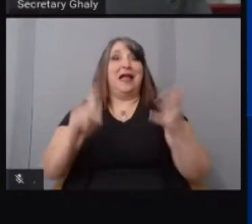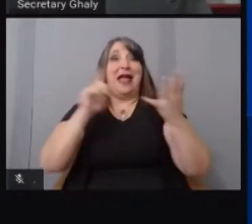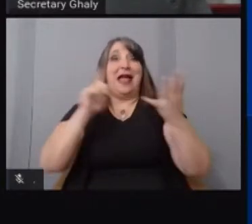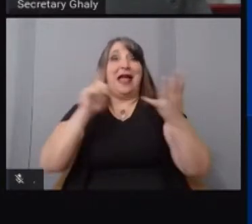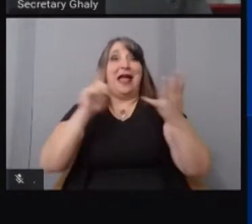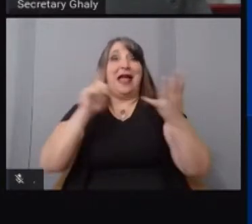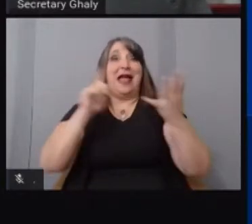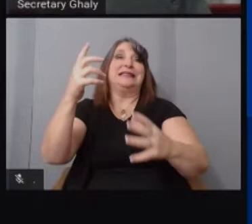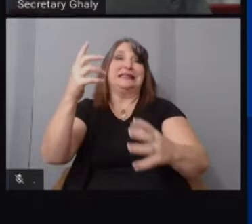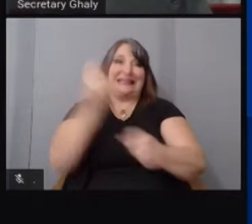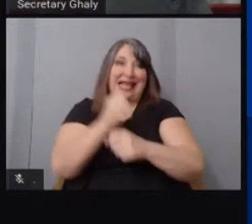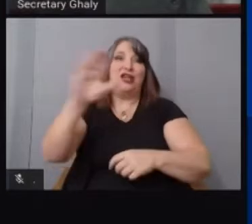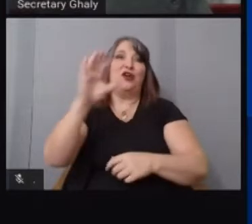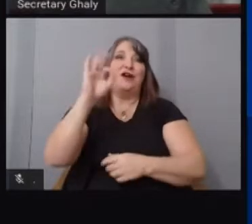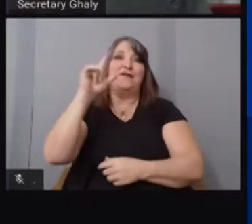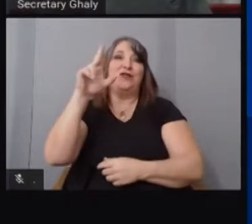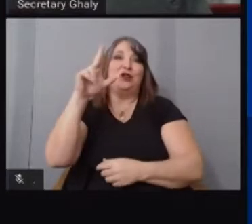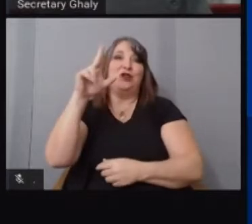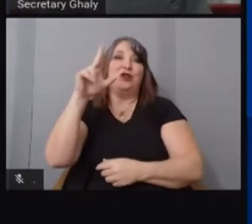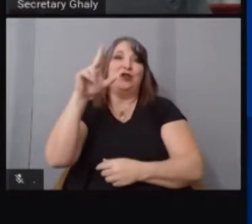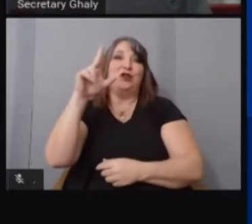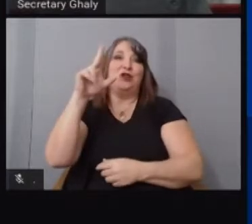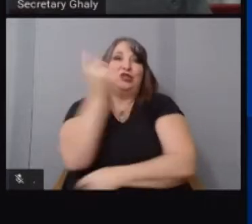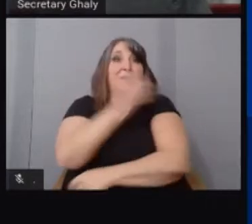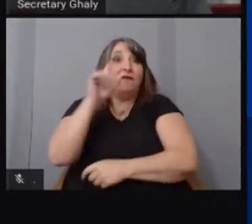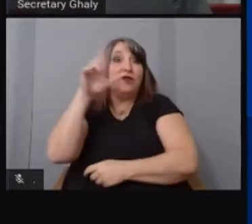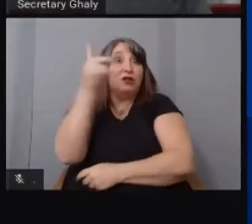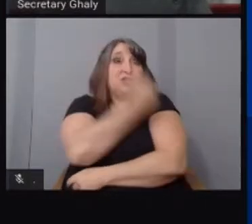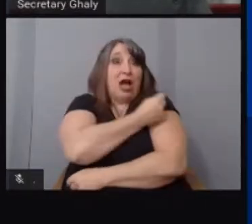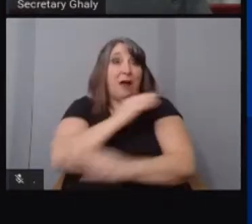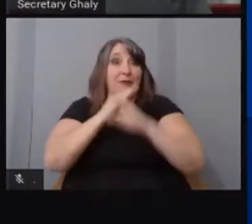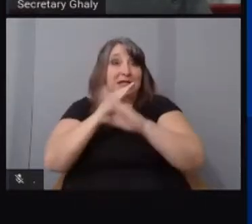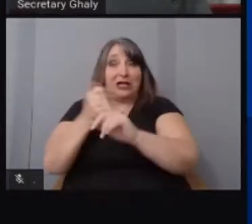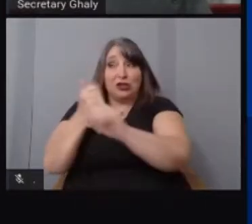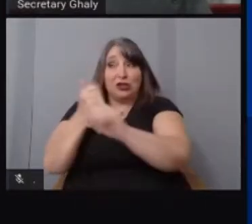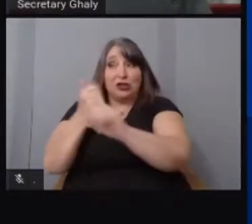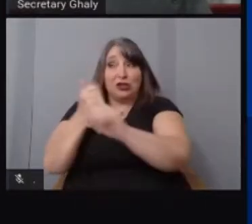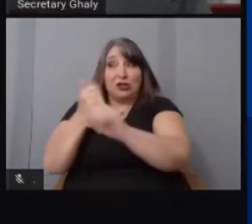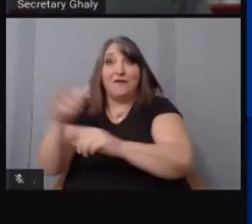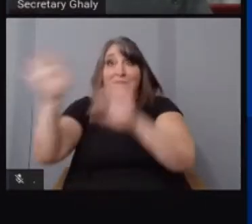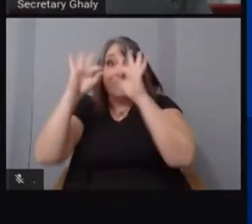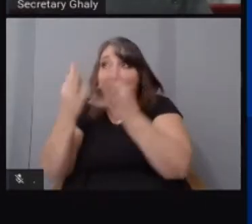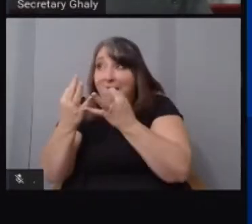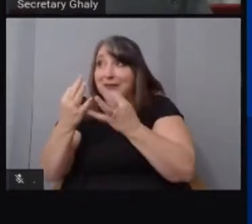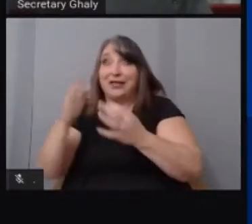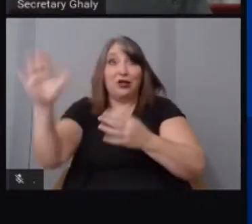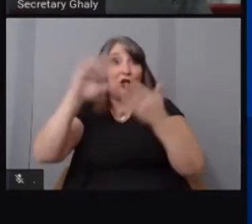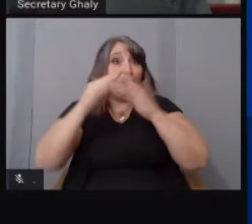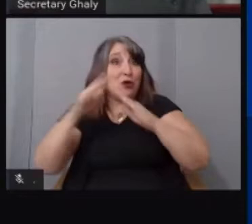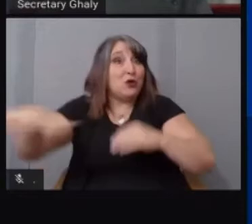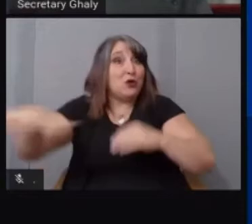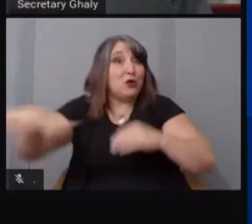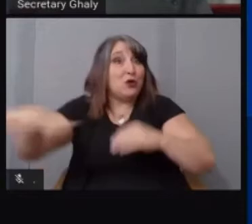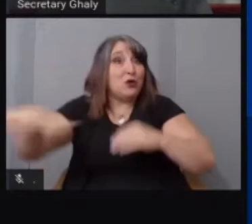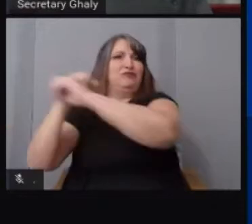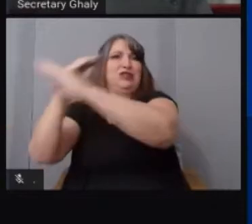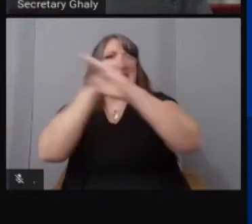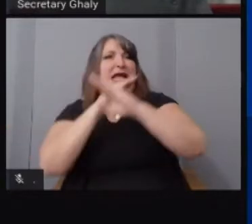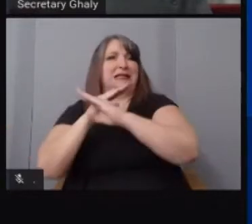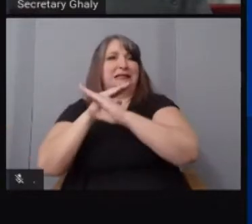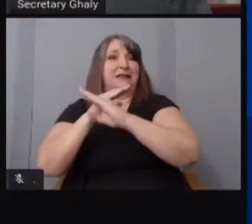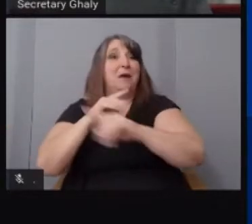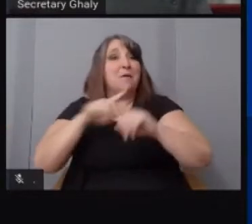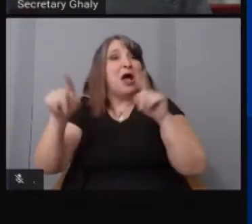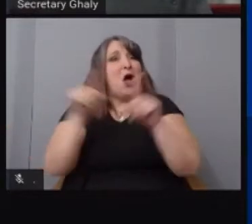It's an important protection of not just you, not just your family, not just your community, but it's something to do for our